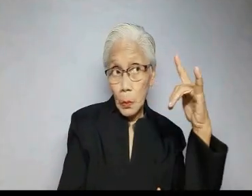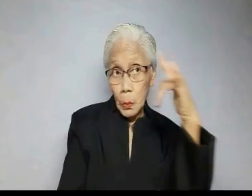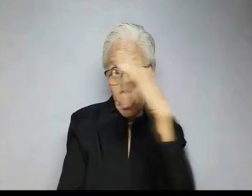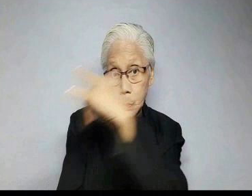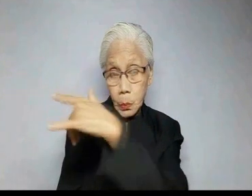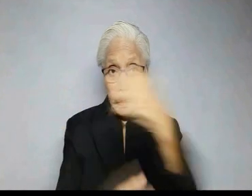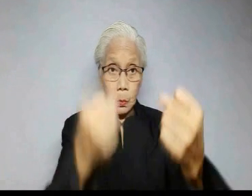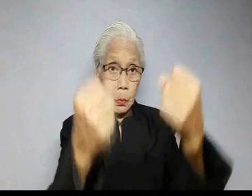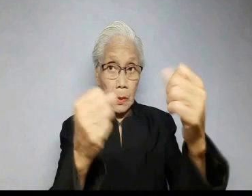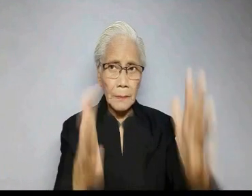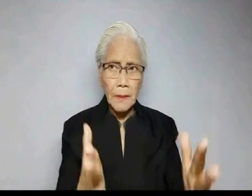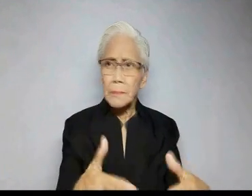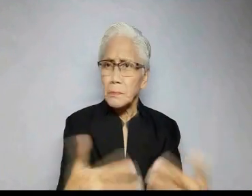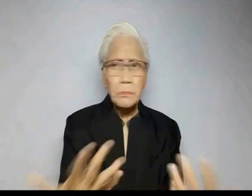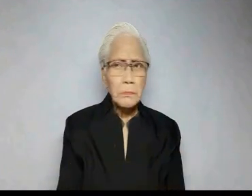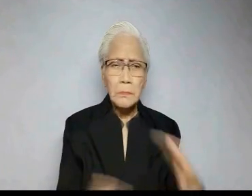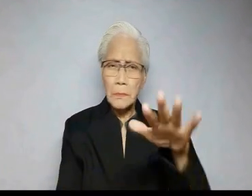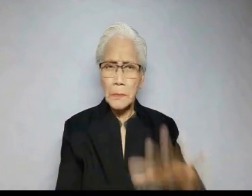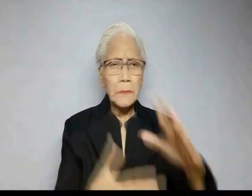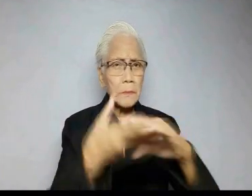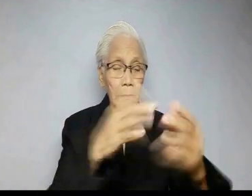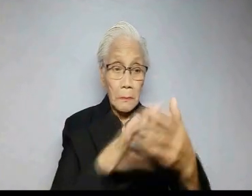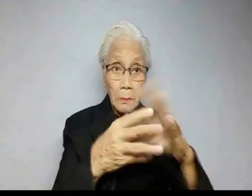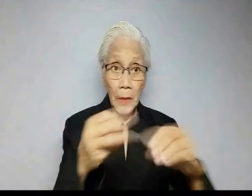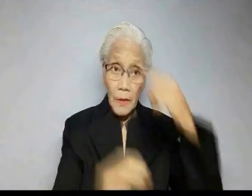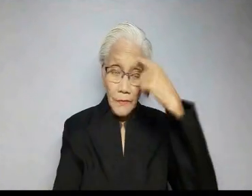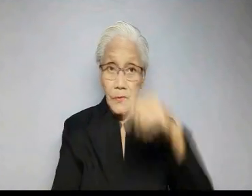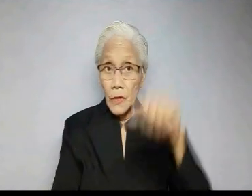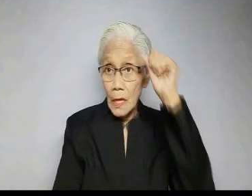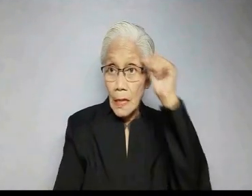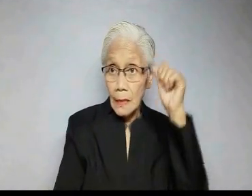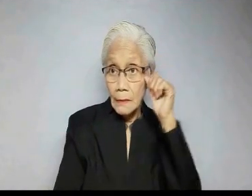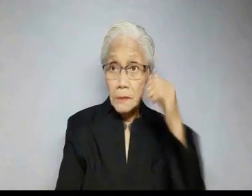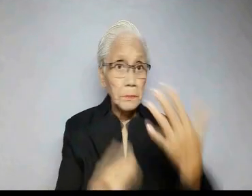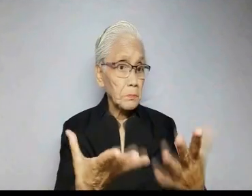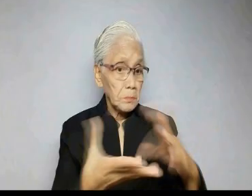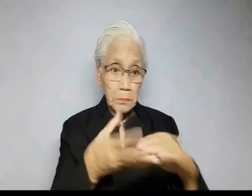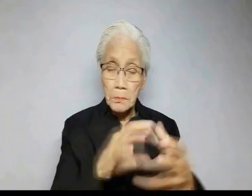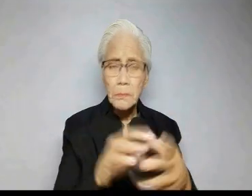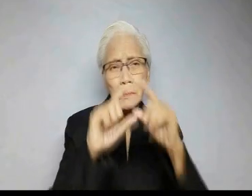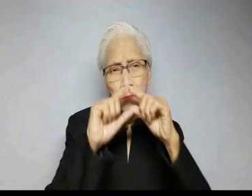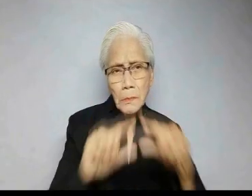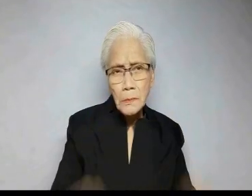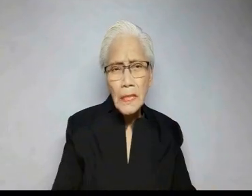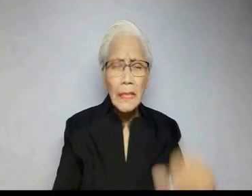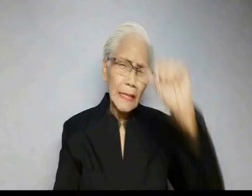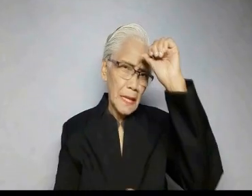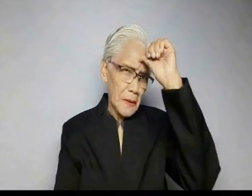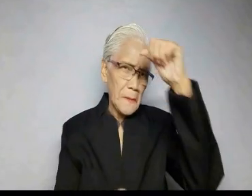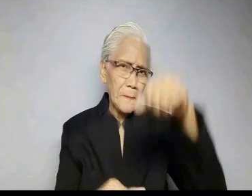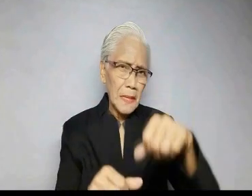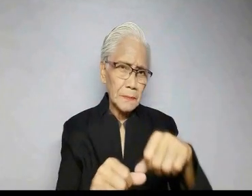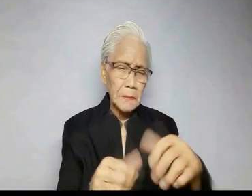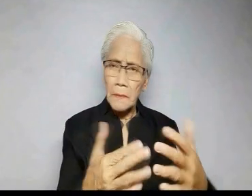pilot. It is a child's fable for adults. The story is a gentle and grave reminder that